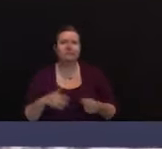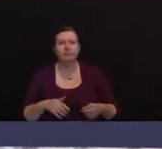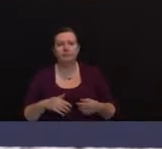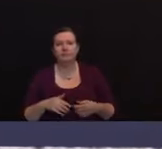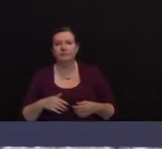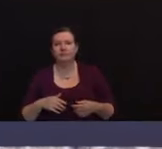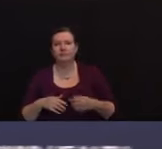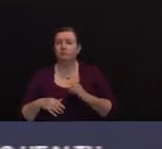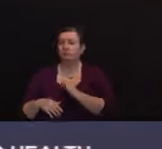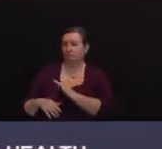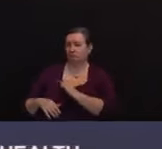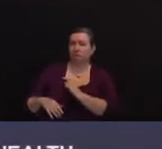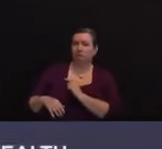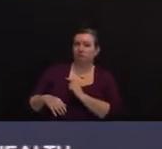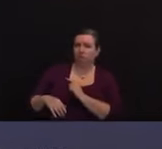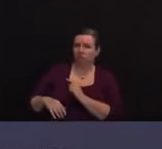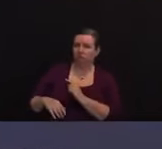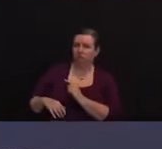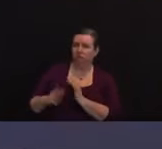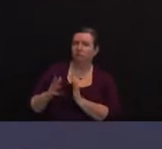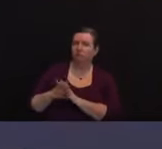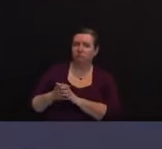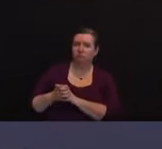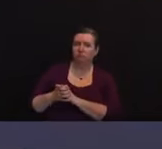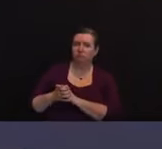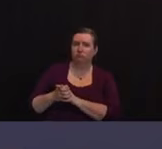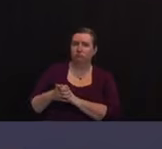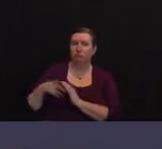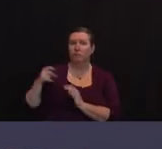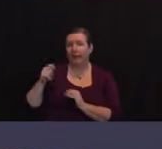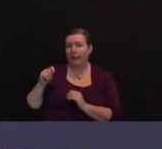Jared would as well, and Eddie, you alluded to this, that you also